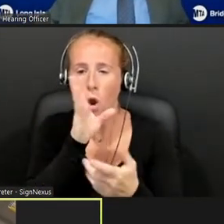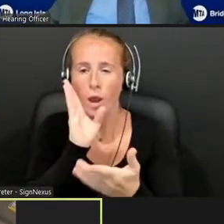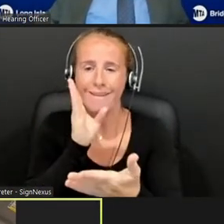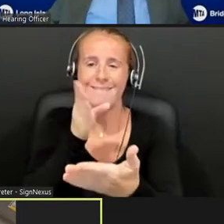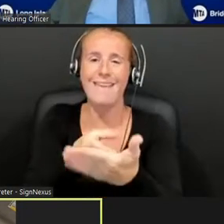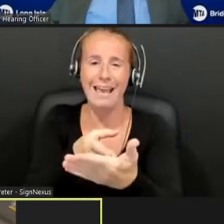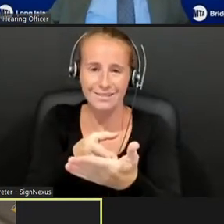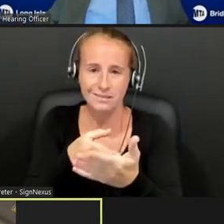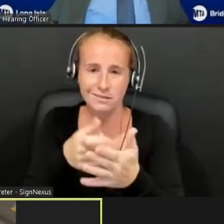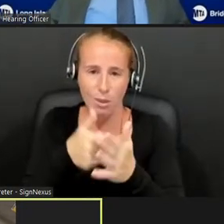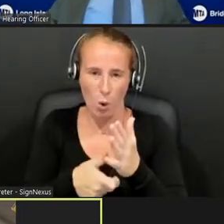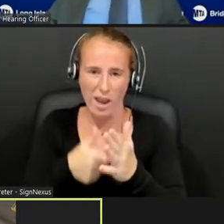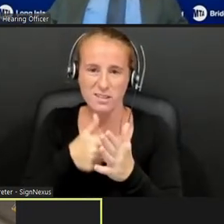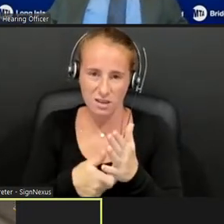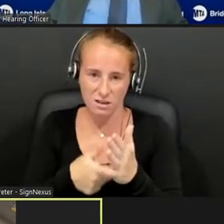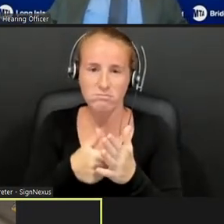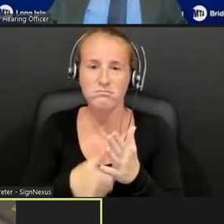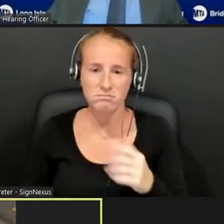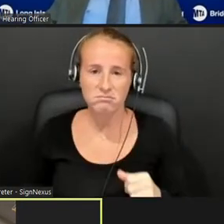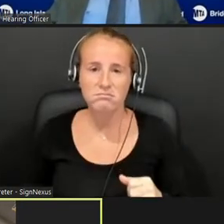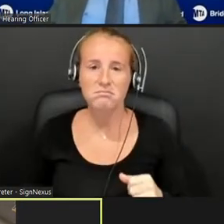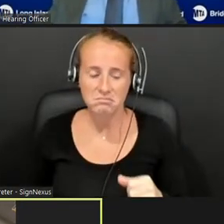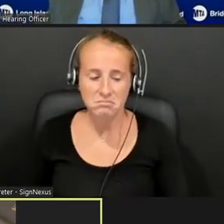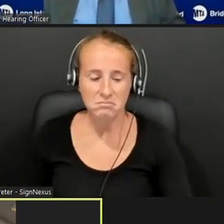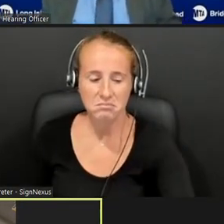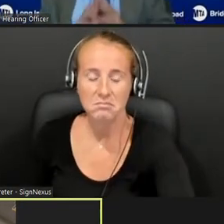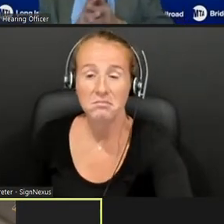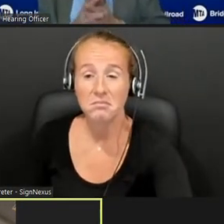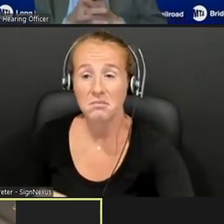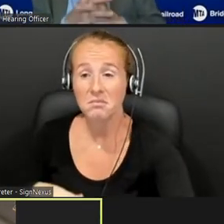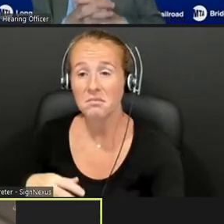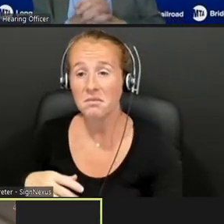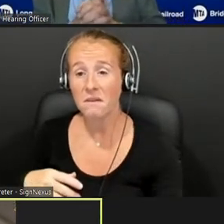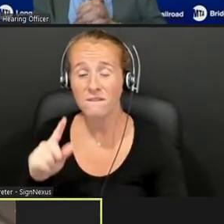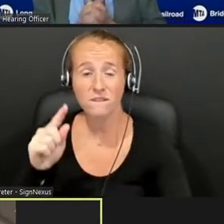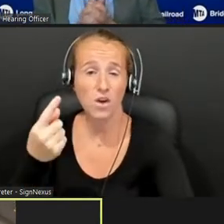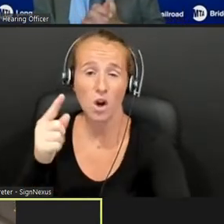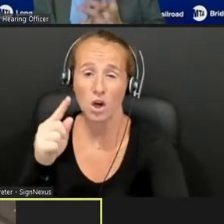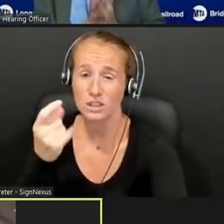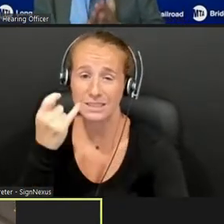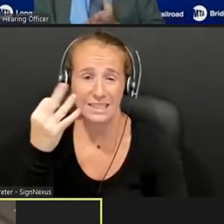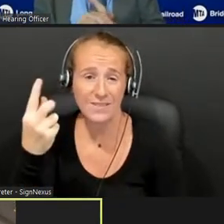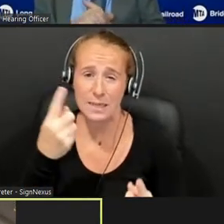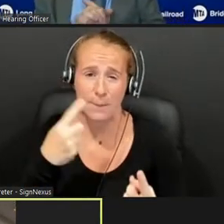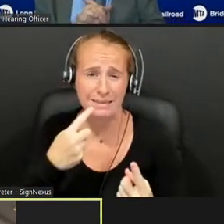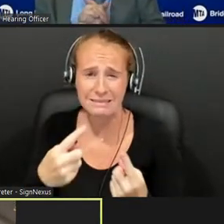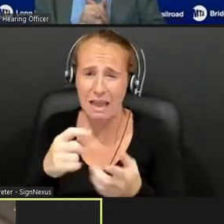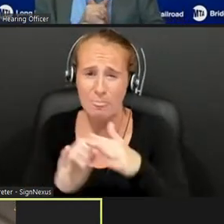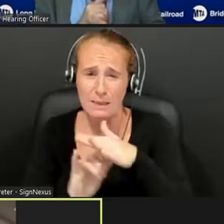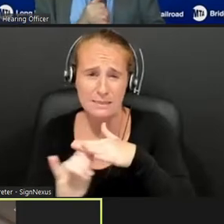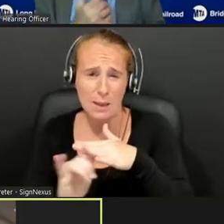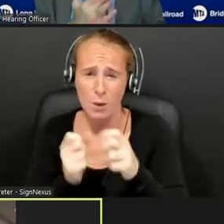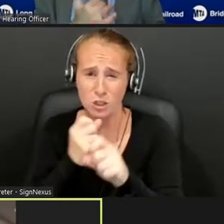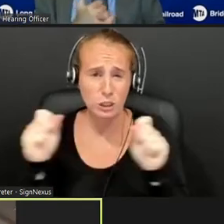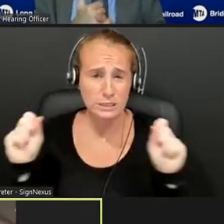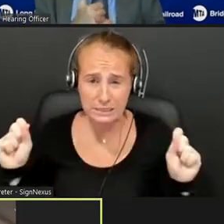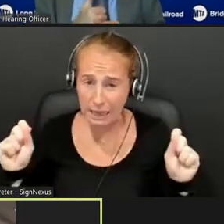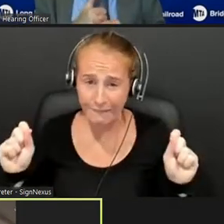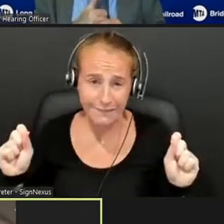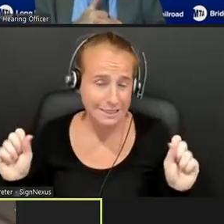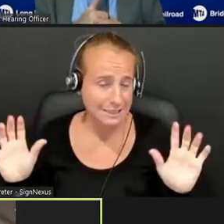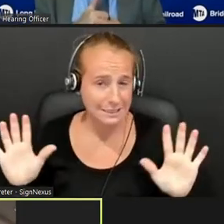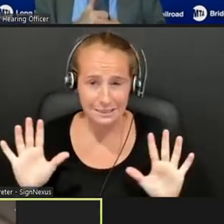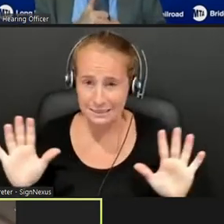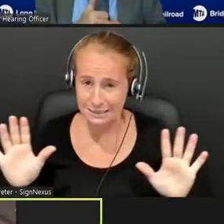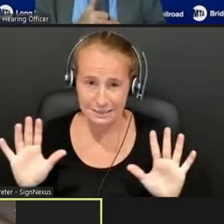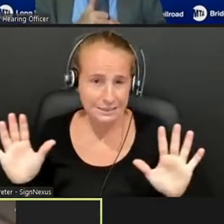pricing uh fasting first uh whoever said uh NYC Subways are safe are really out of